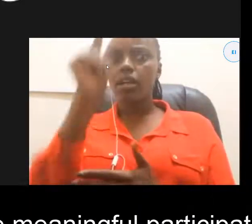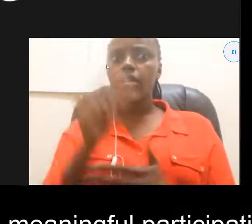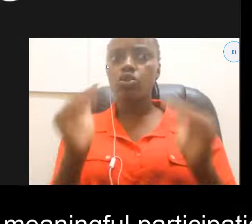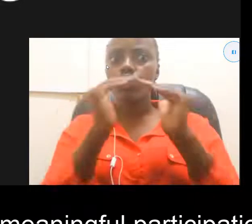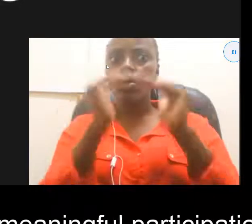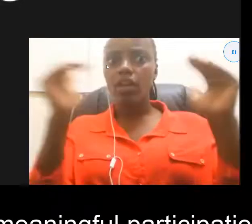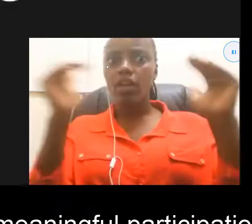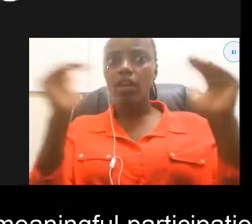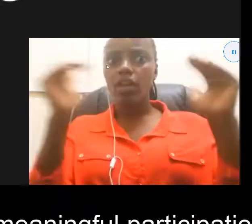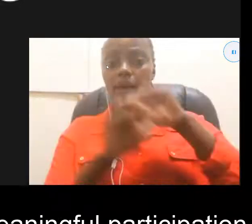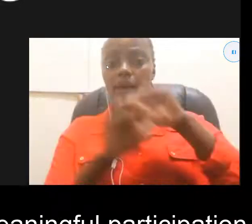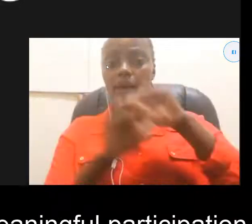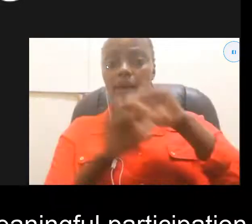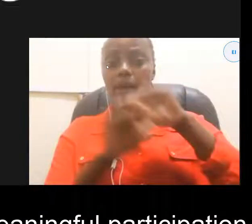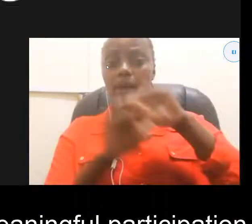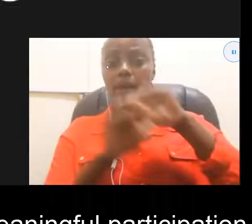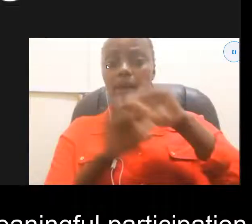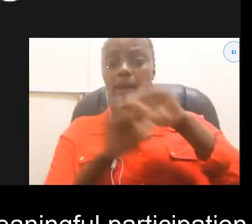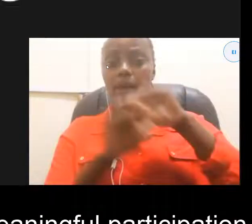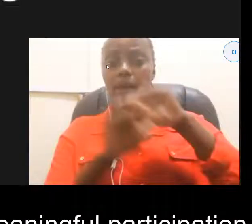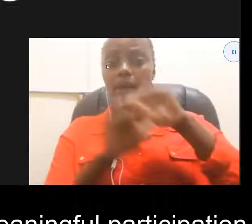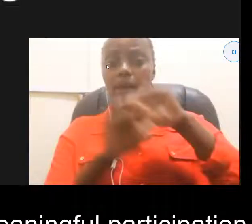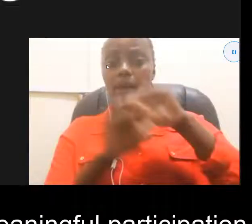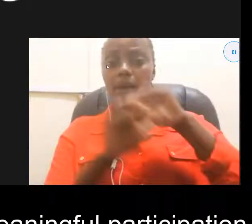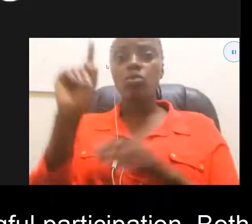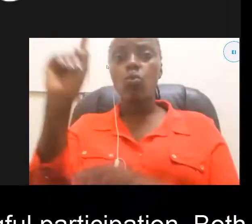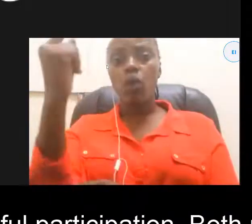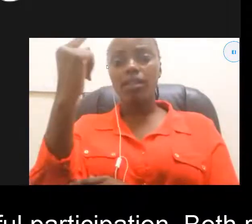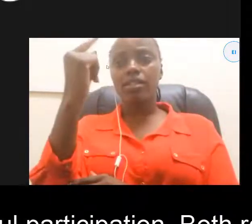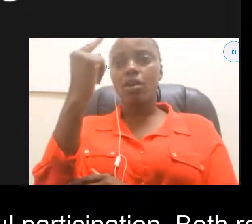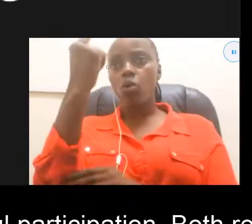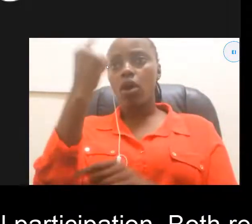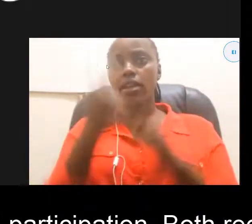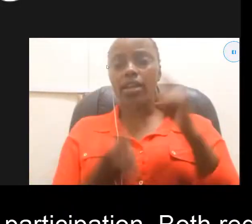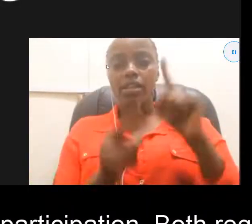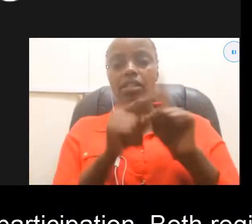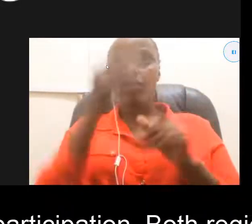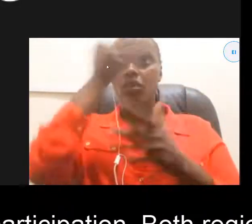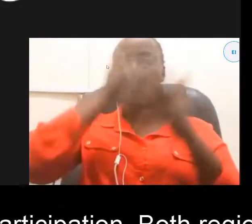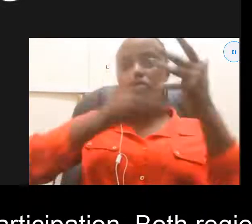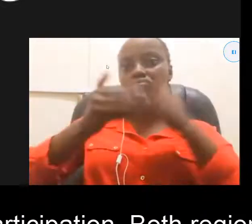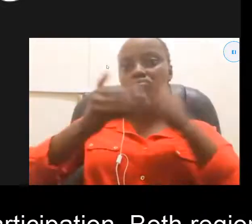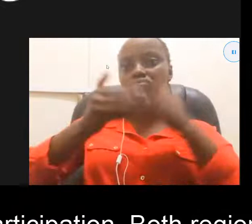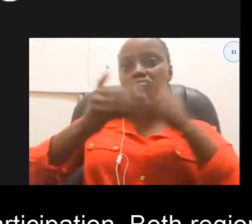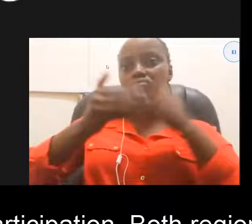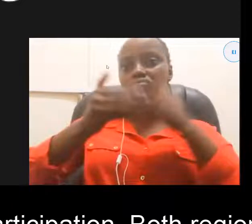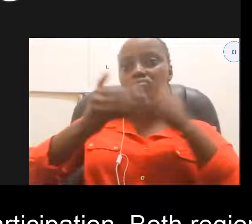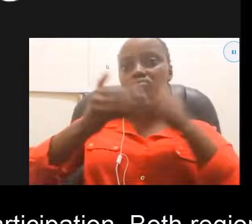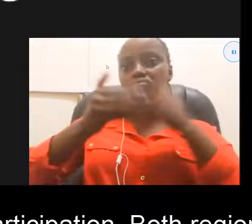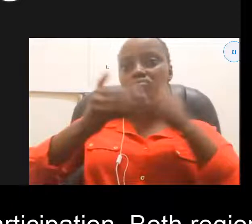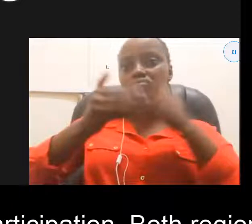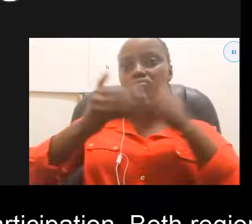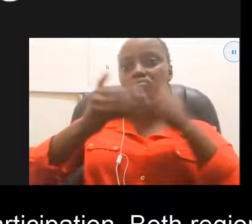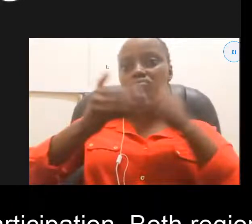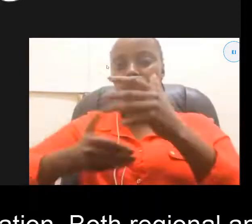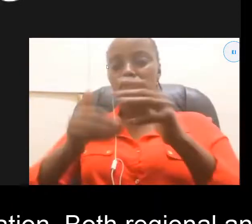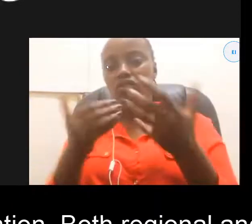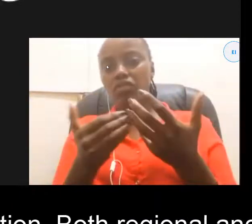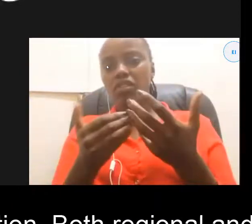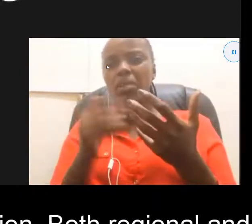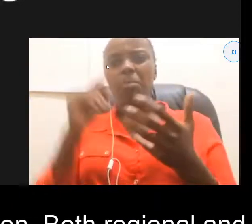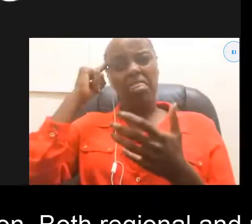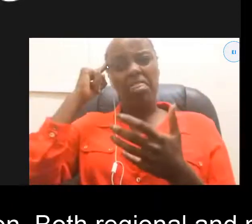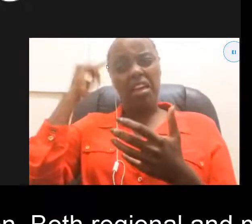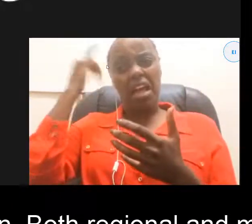then we can maybe meet once a year, face to face or physically. From that's what I'm thinking.